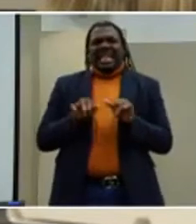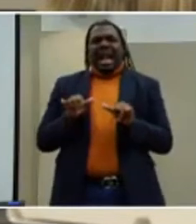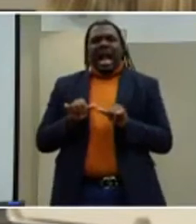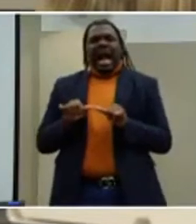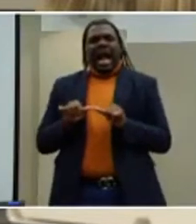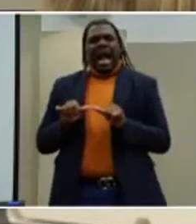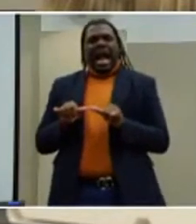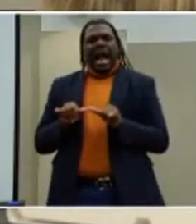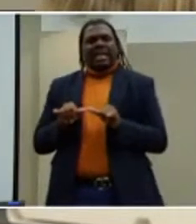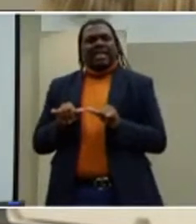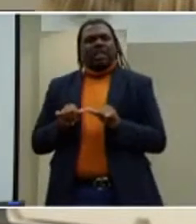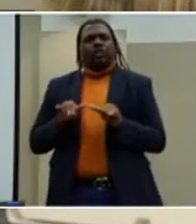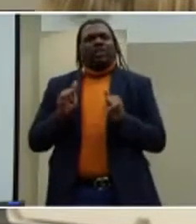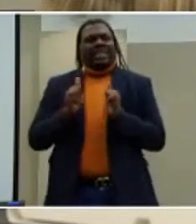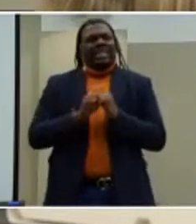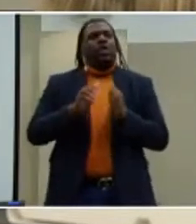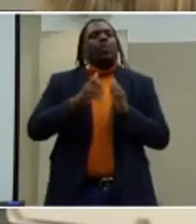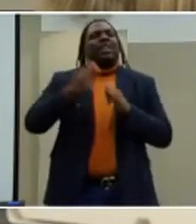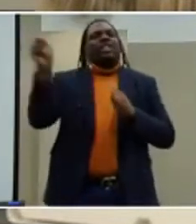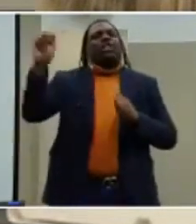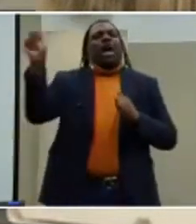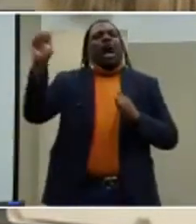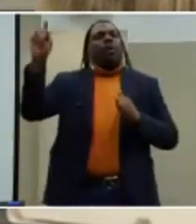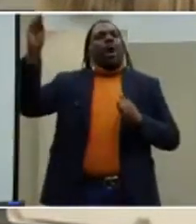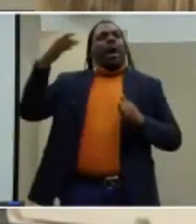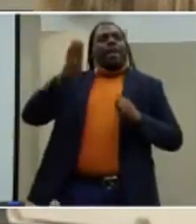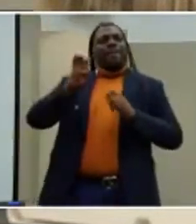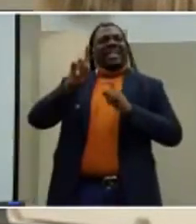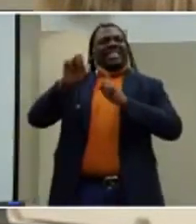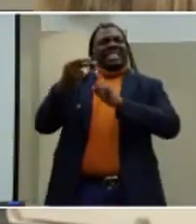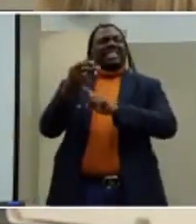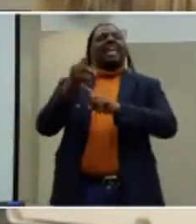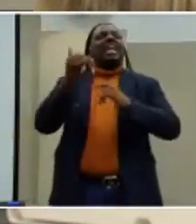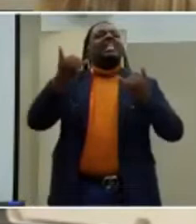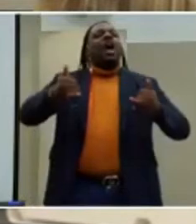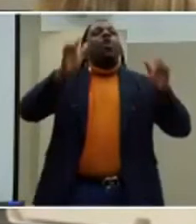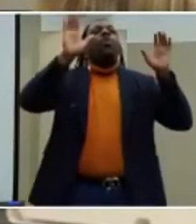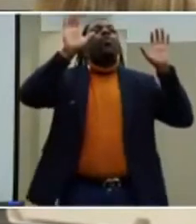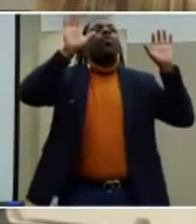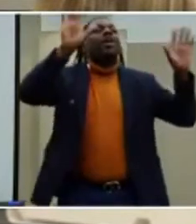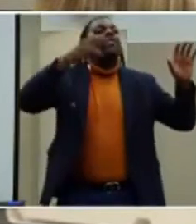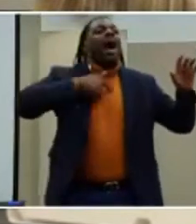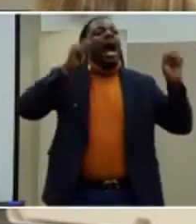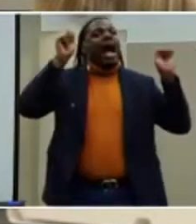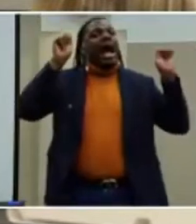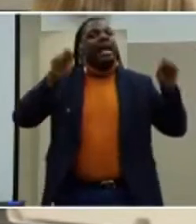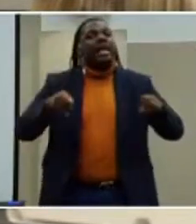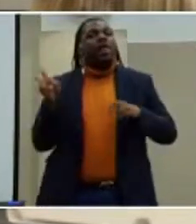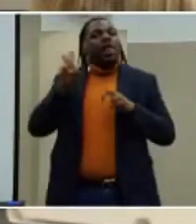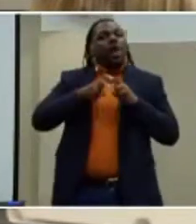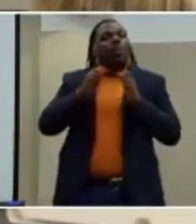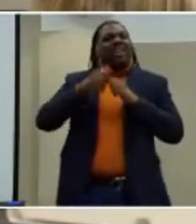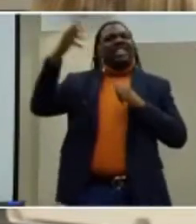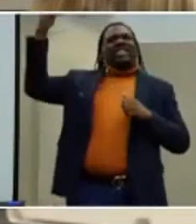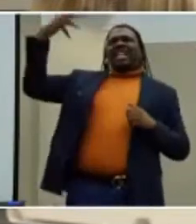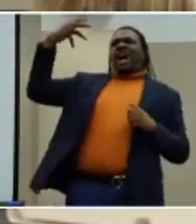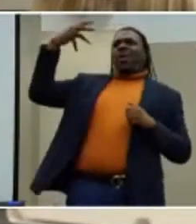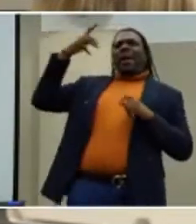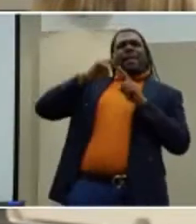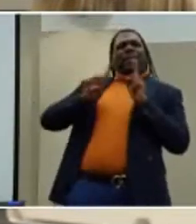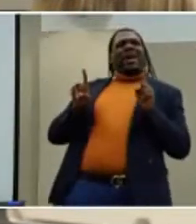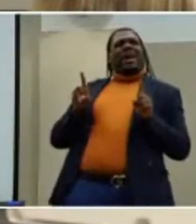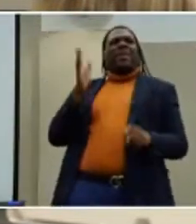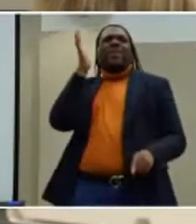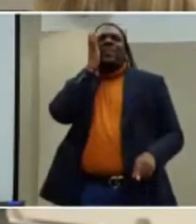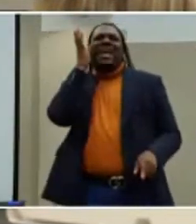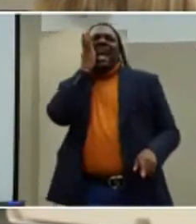toilets and shower benches. It's wonderful that I can get on the toilet and the shower, but if I can't get on the bed, the room is pretty much